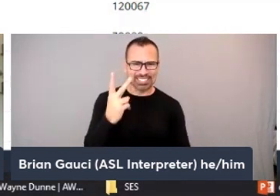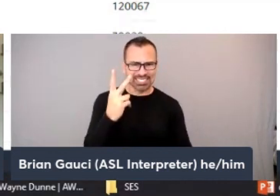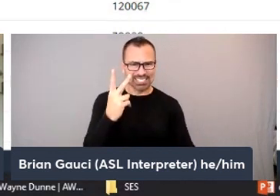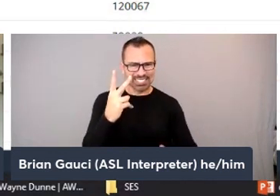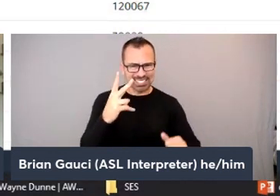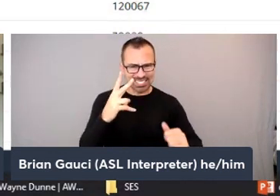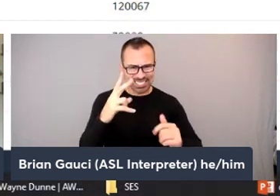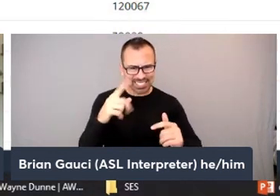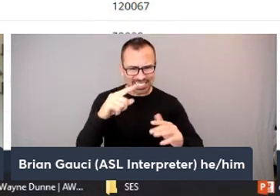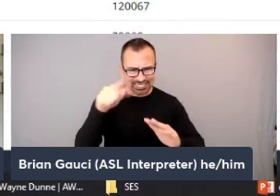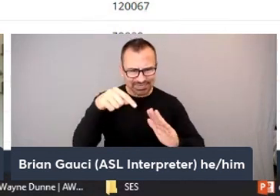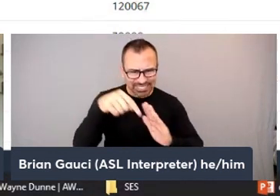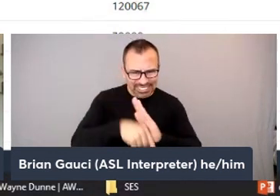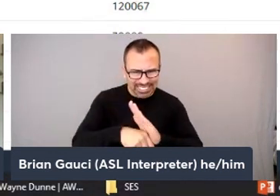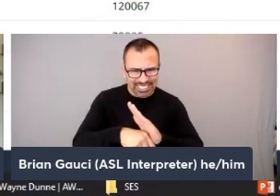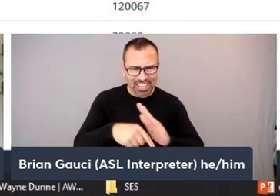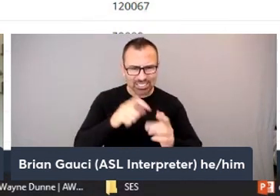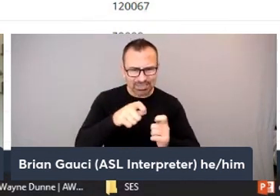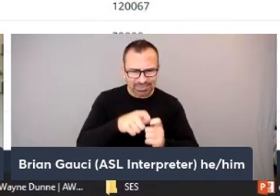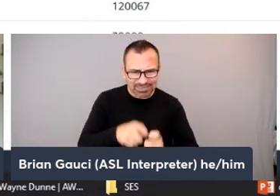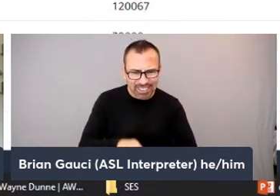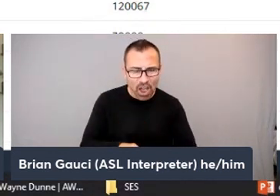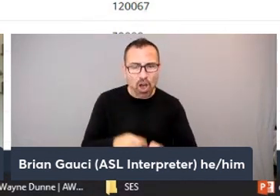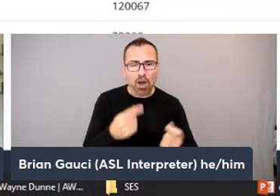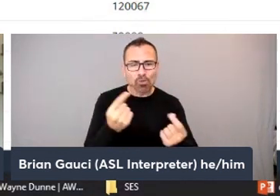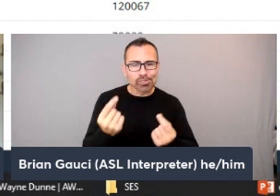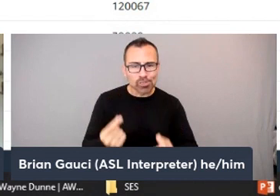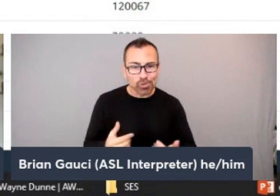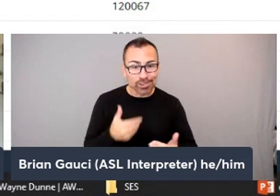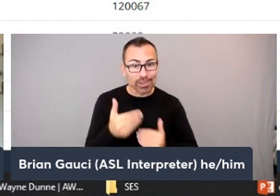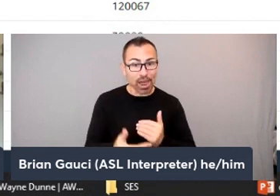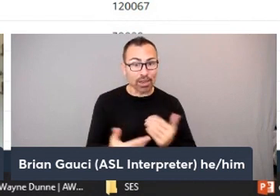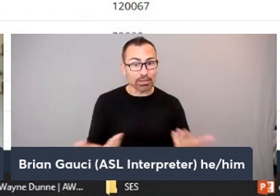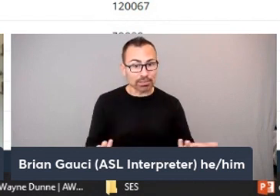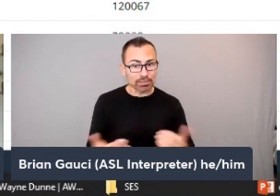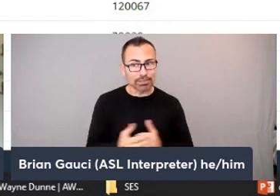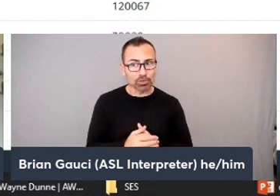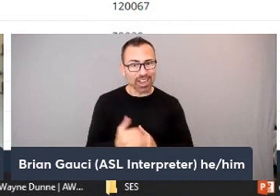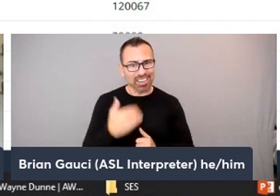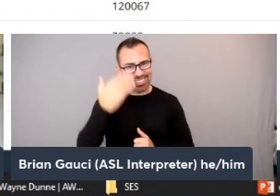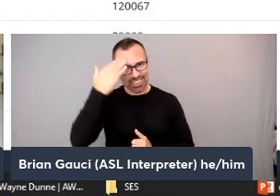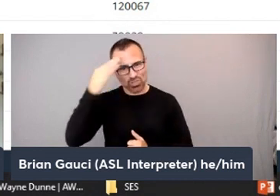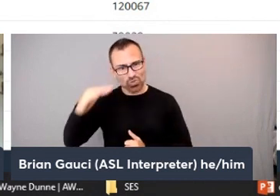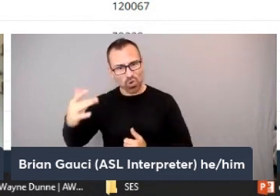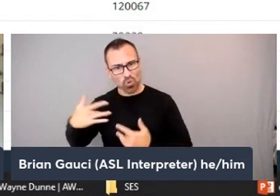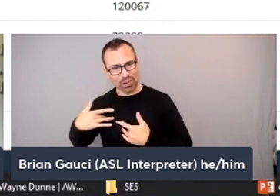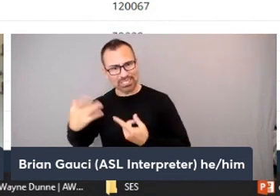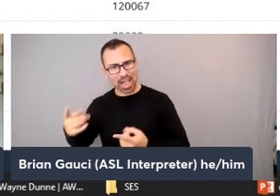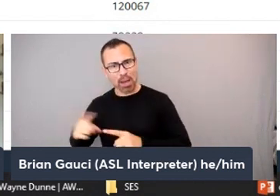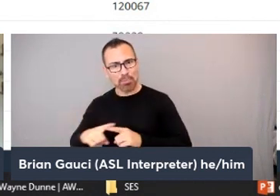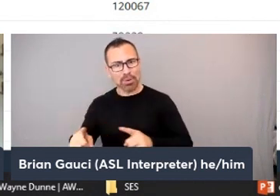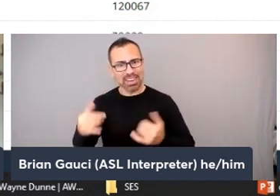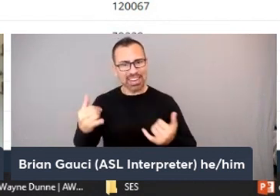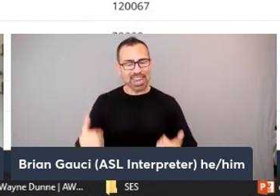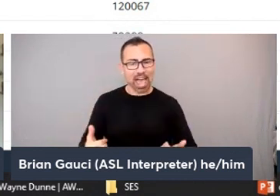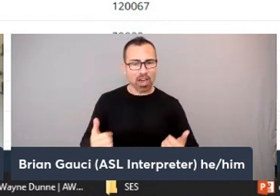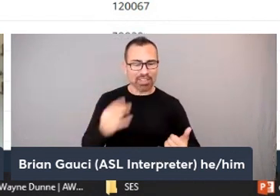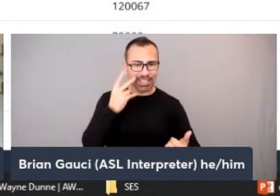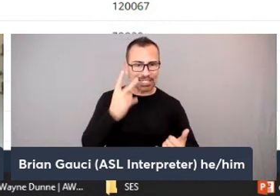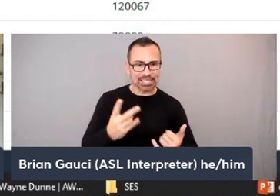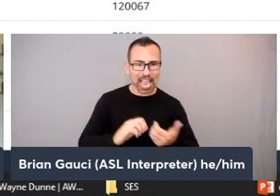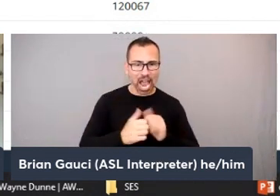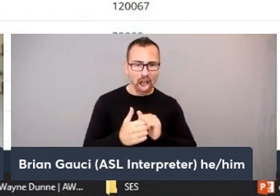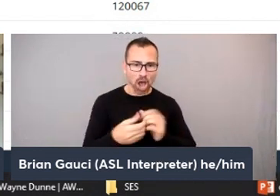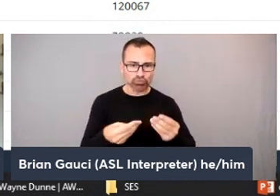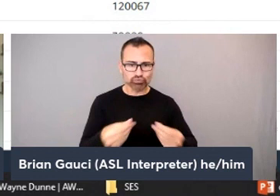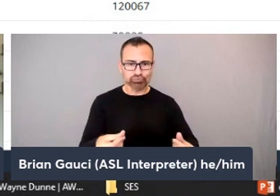to take action. Not only knowing what is going on, but to be able to say, hey, here's our problem, and it's at a scope where we can jump in there, we can do something